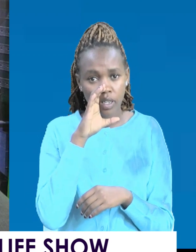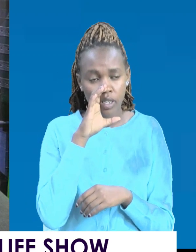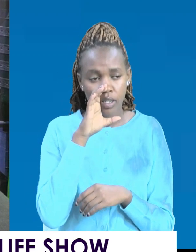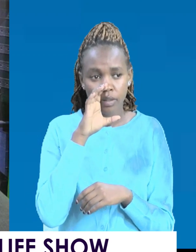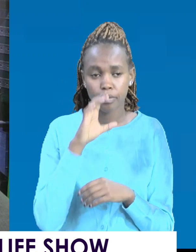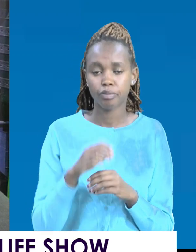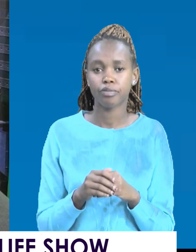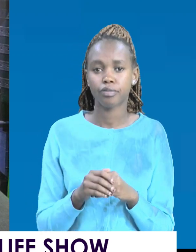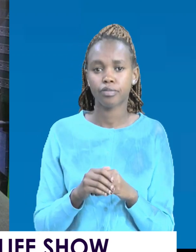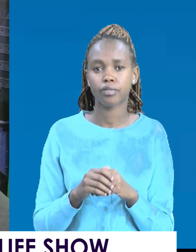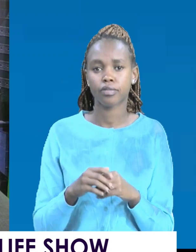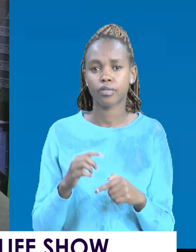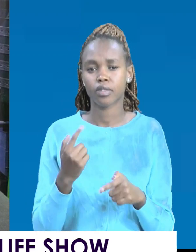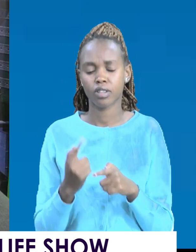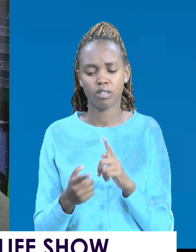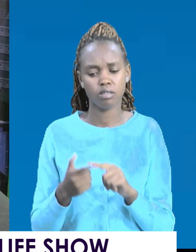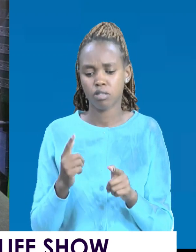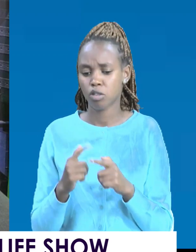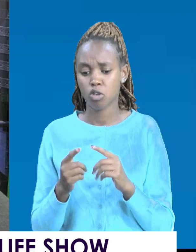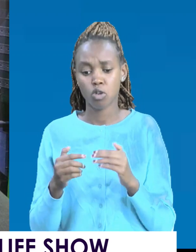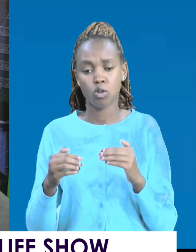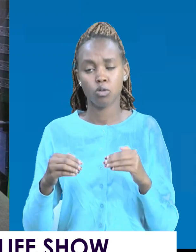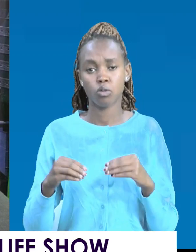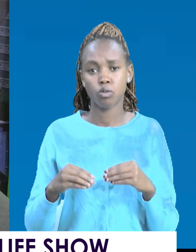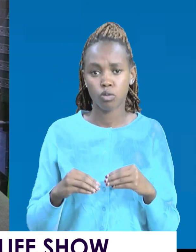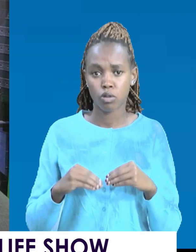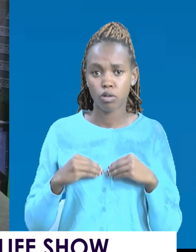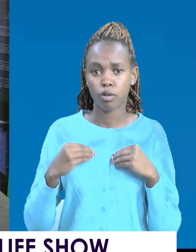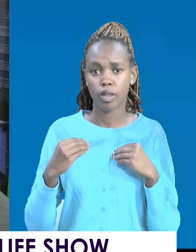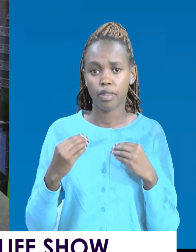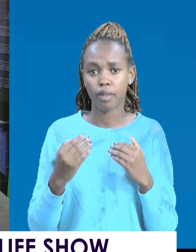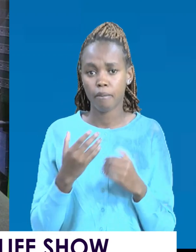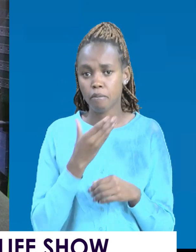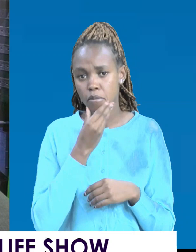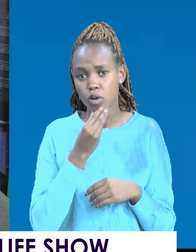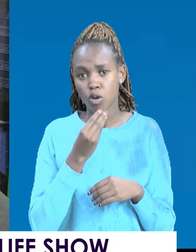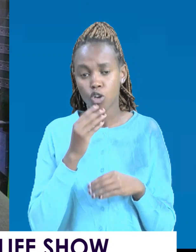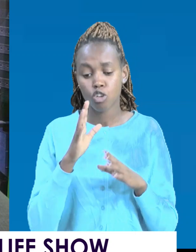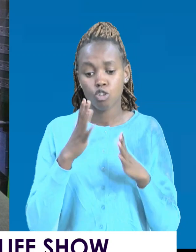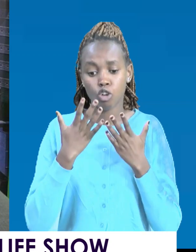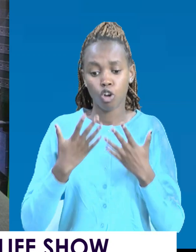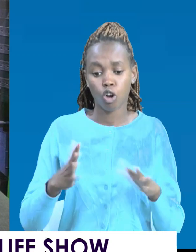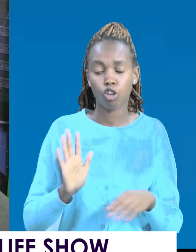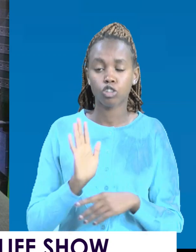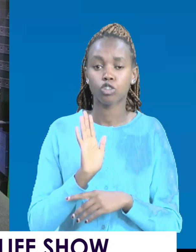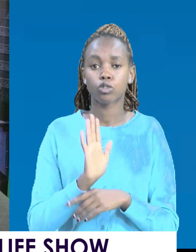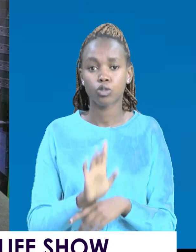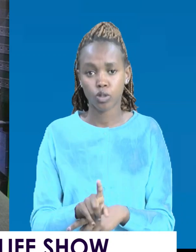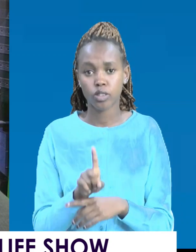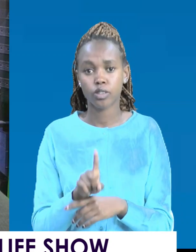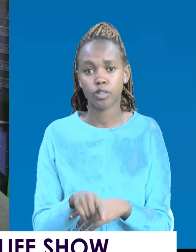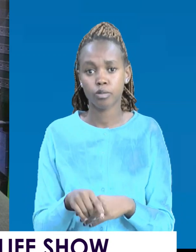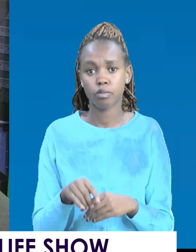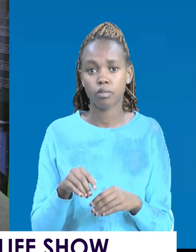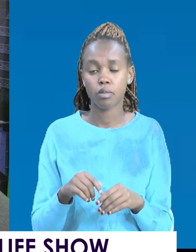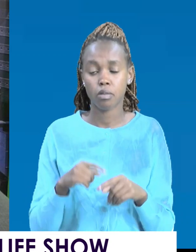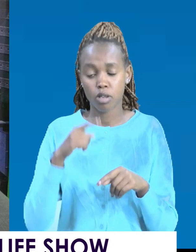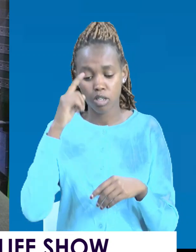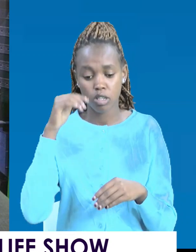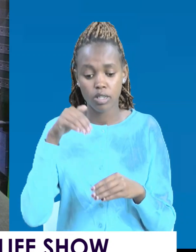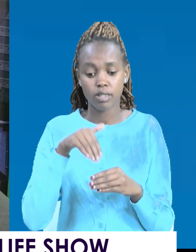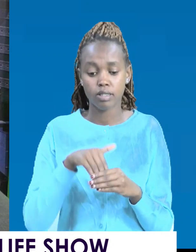can get very petty. So you will find yourself losing you because on the inside, you've